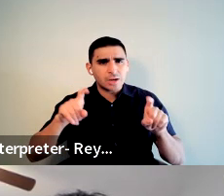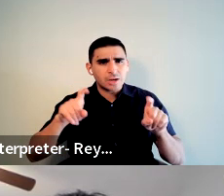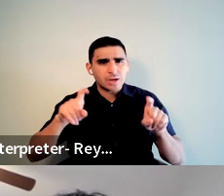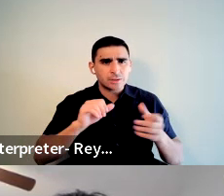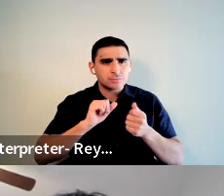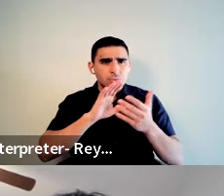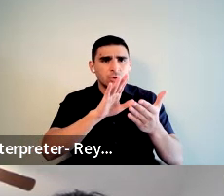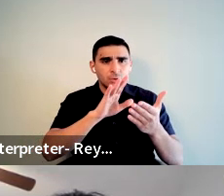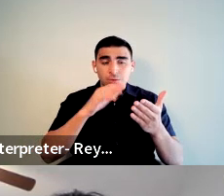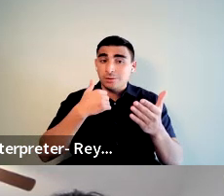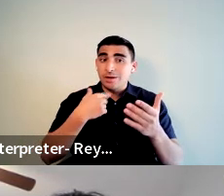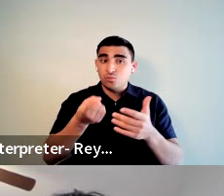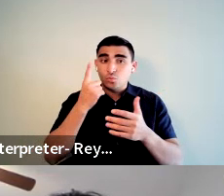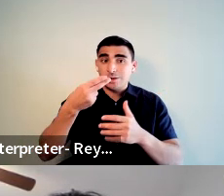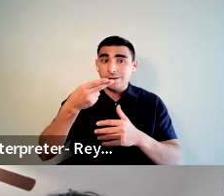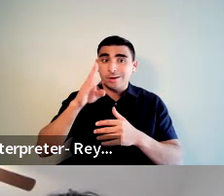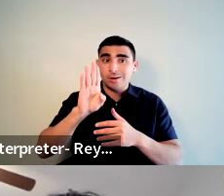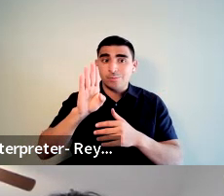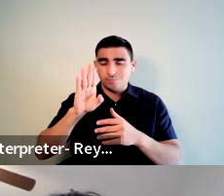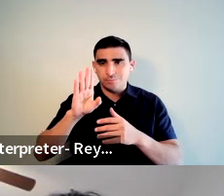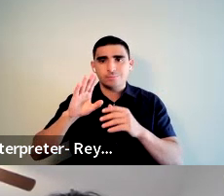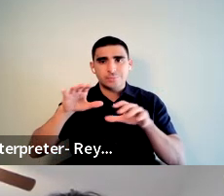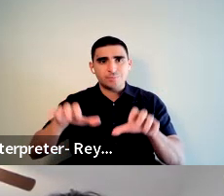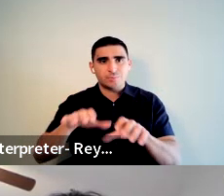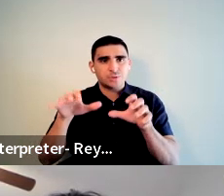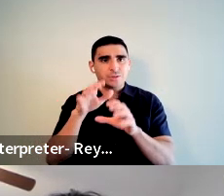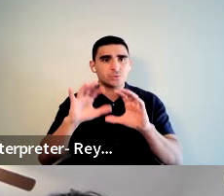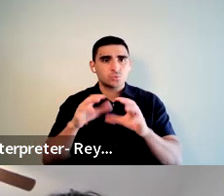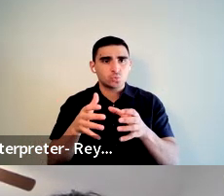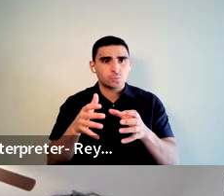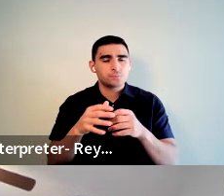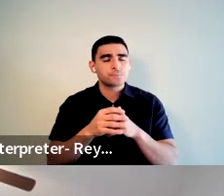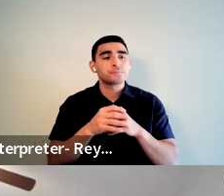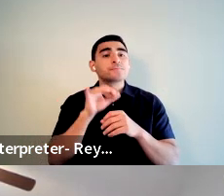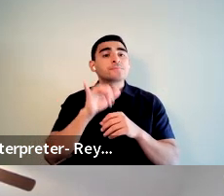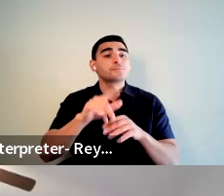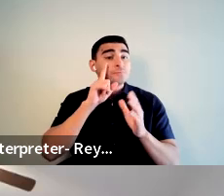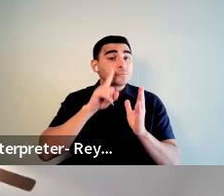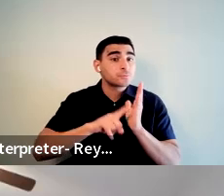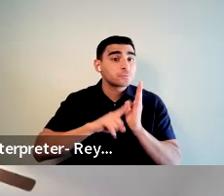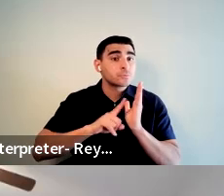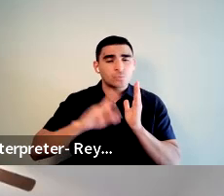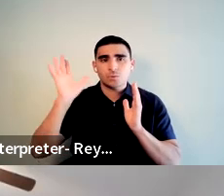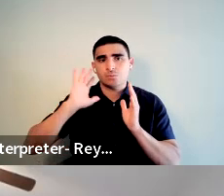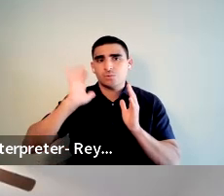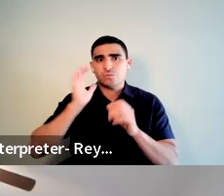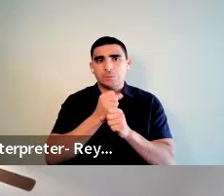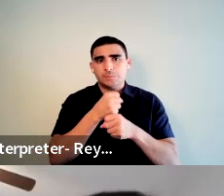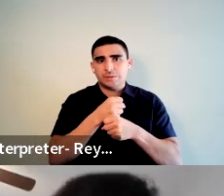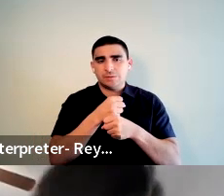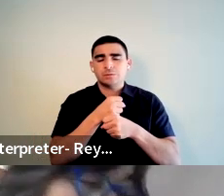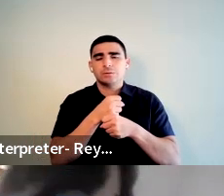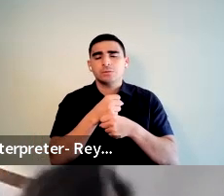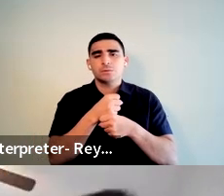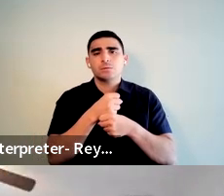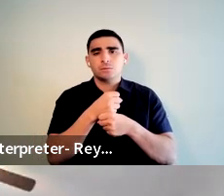hub implementation group that's really working towards that. But when the research was conducted initially, there was some hope for this broader vision